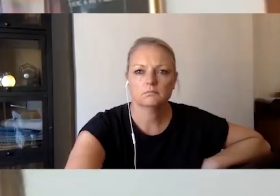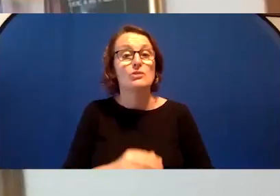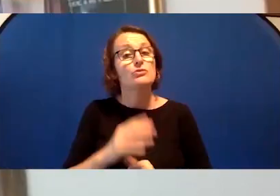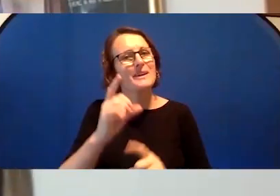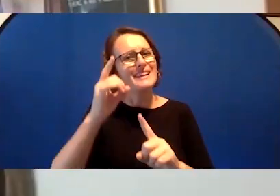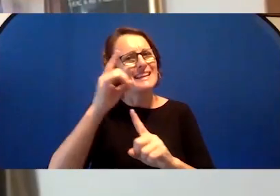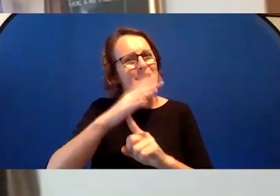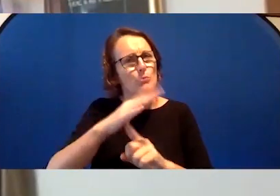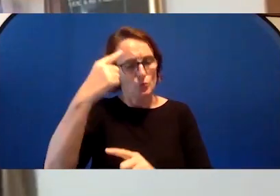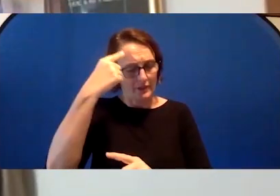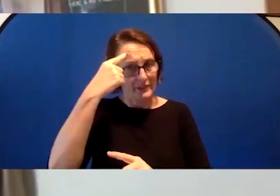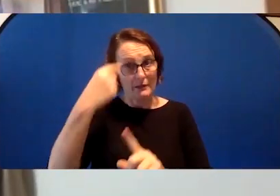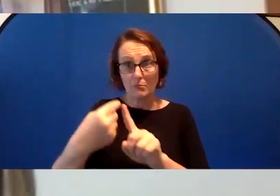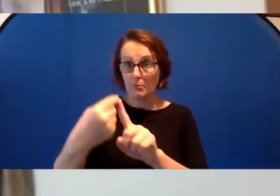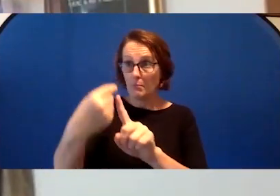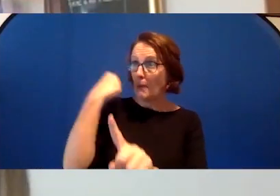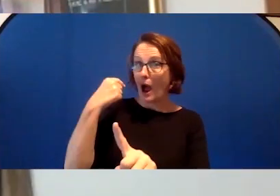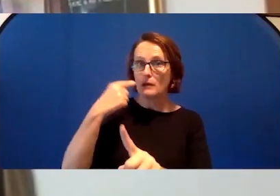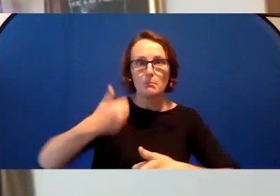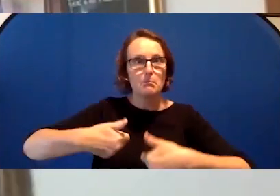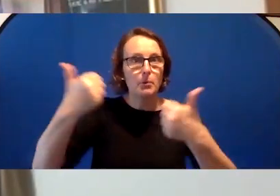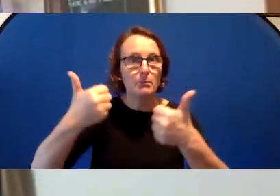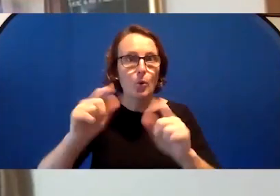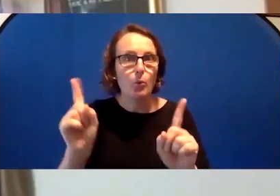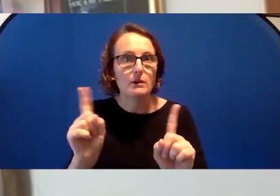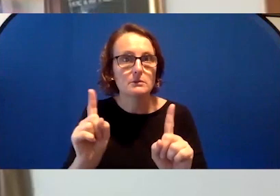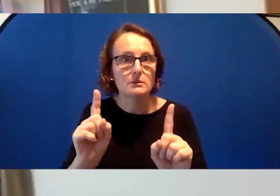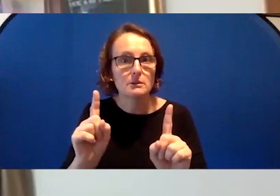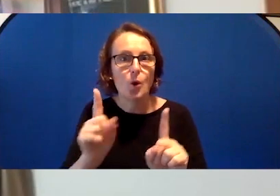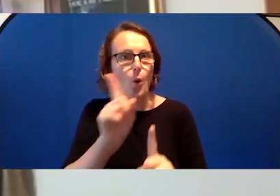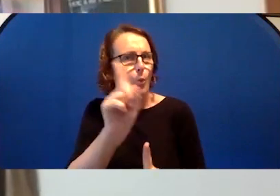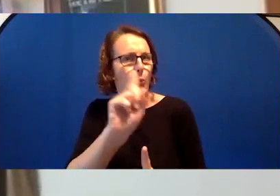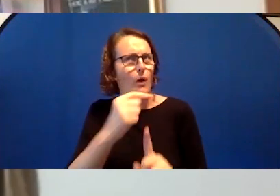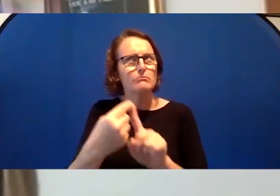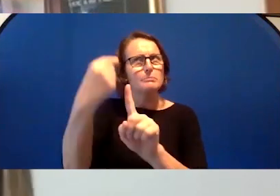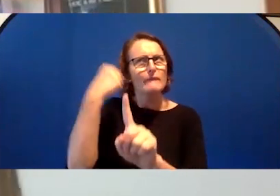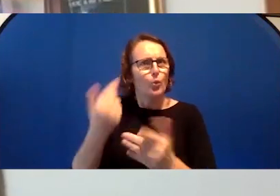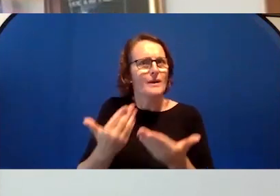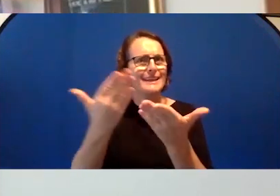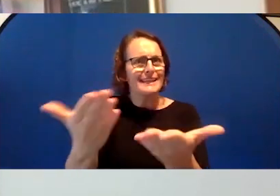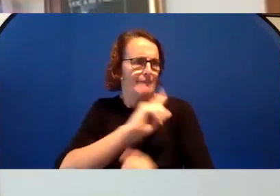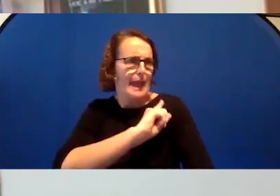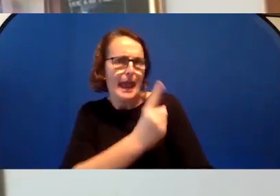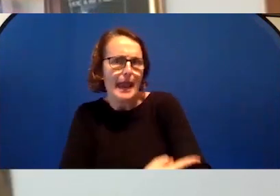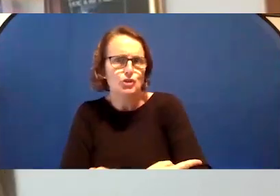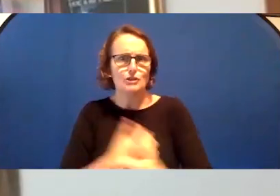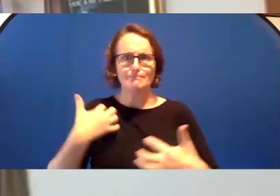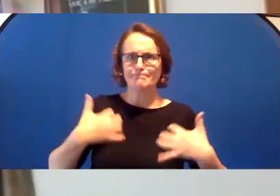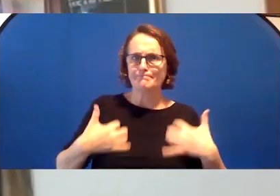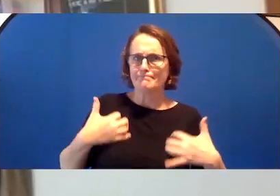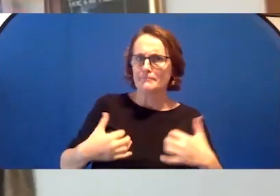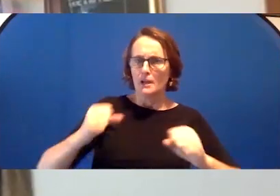reflect on what's worked for you before. What usually gives you energy and comfort when you need